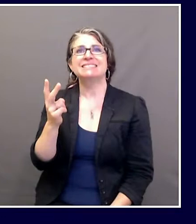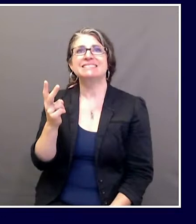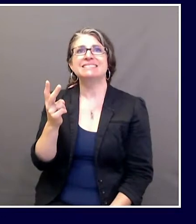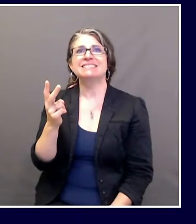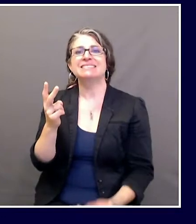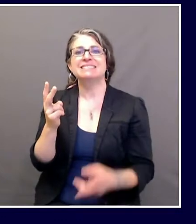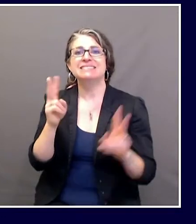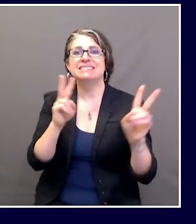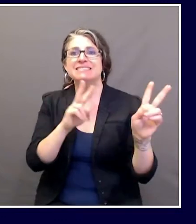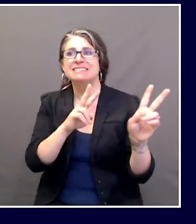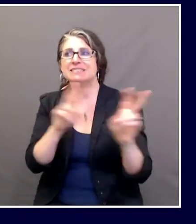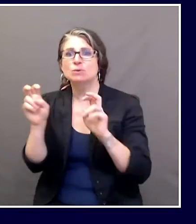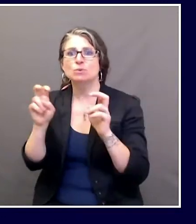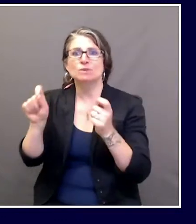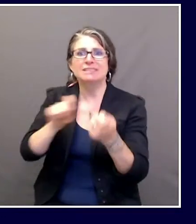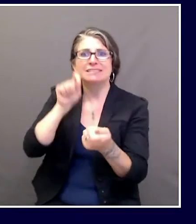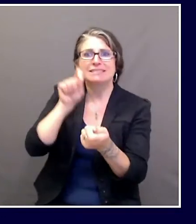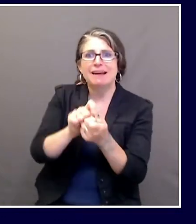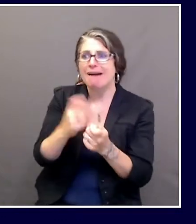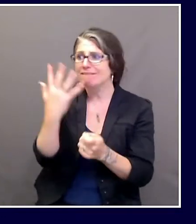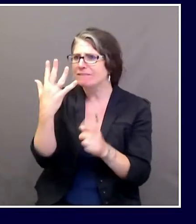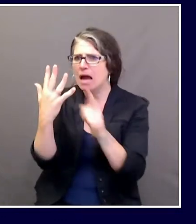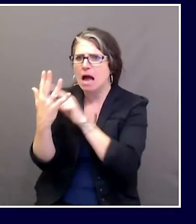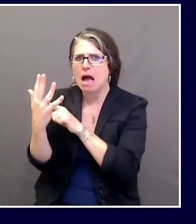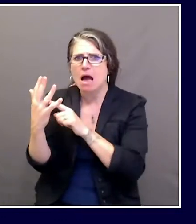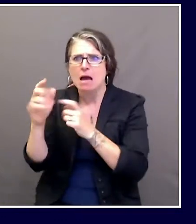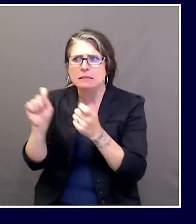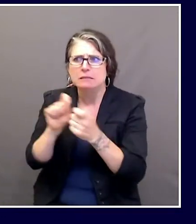variants do not play an outsized role,